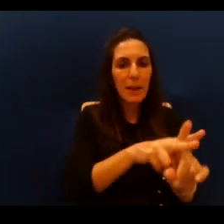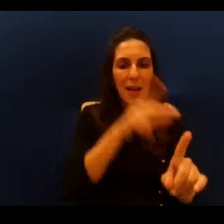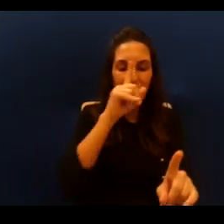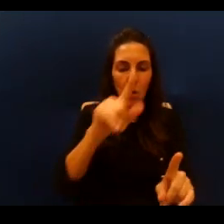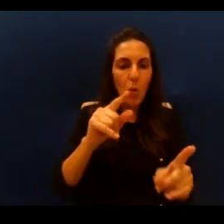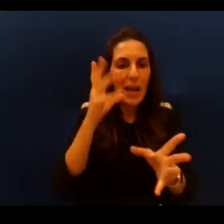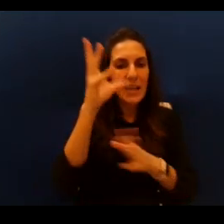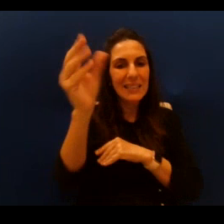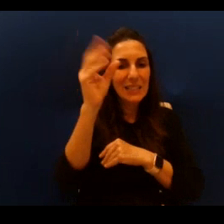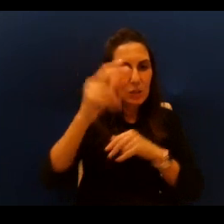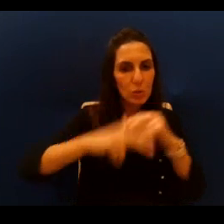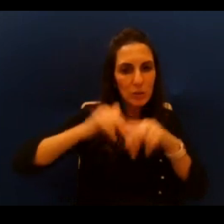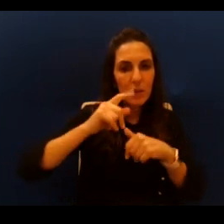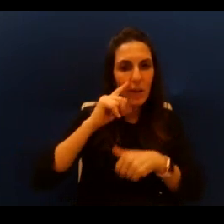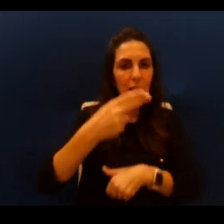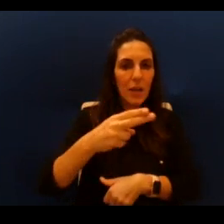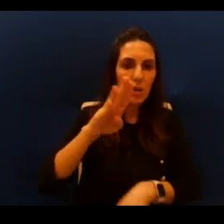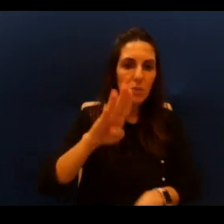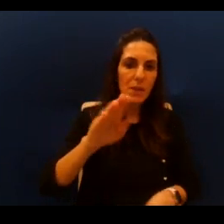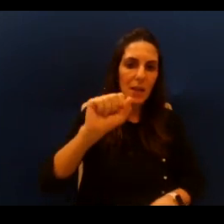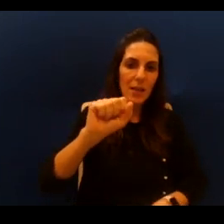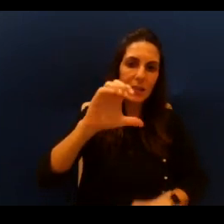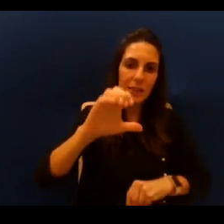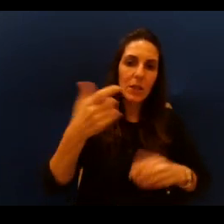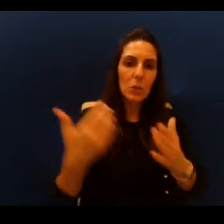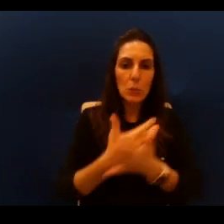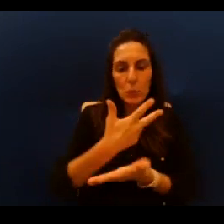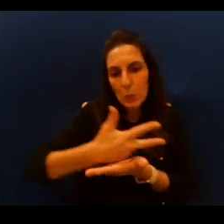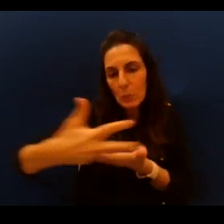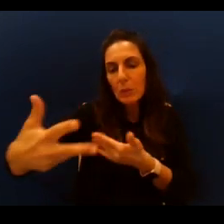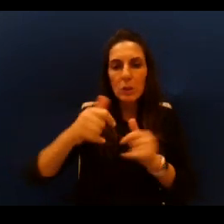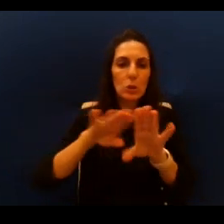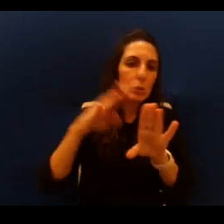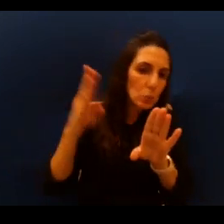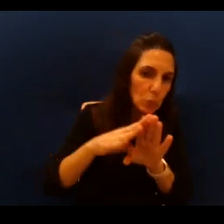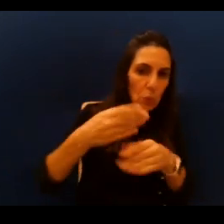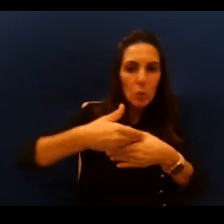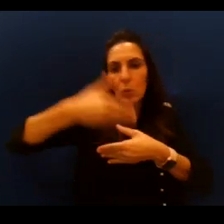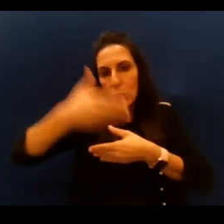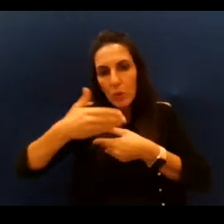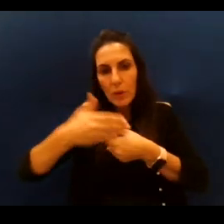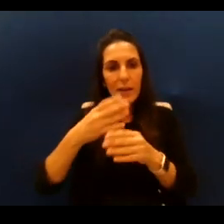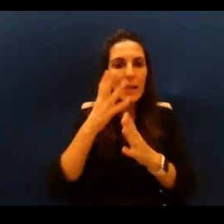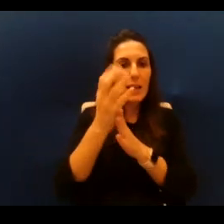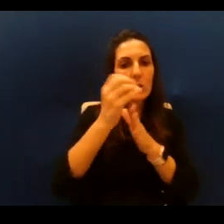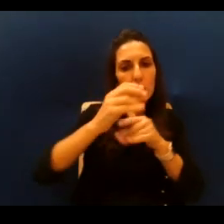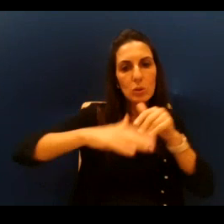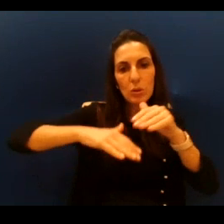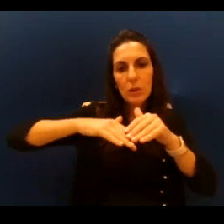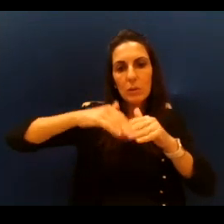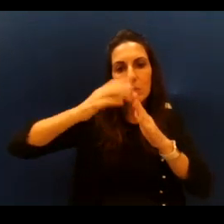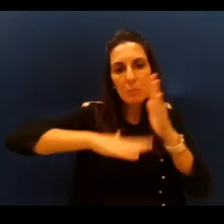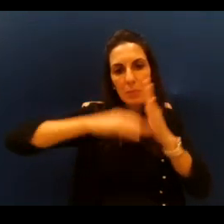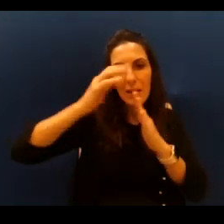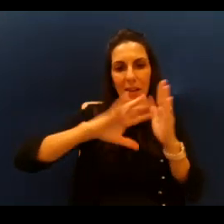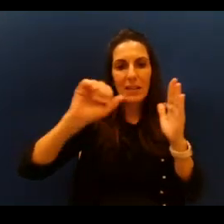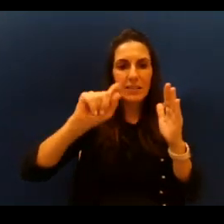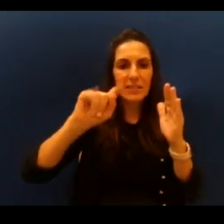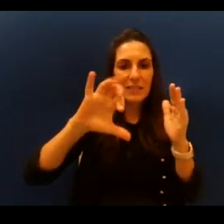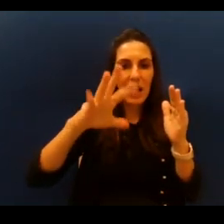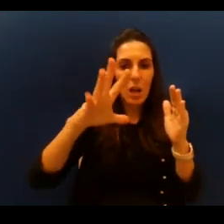include HVAC, new parking lot, new doors and windows, exterior paint, and the stucco work. And I think they wanted